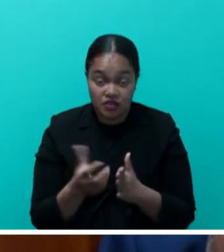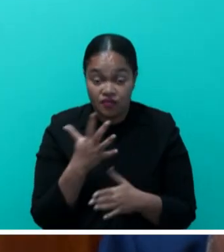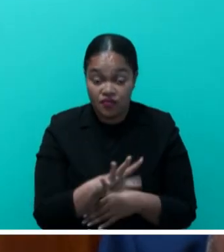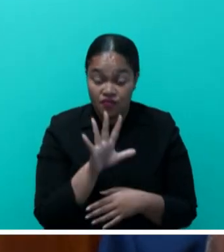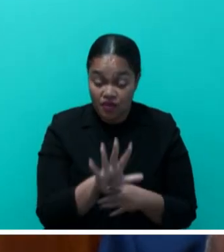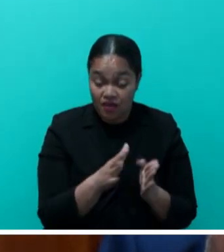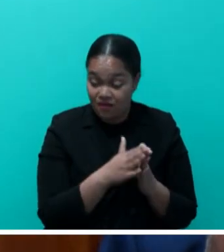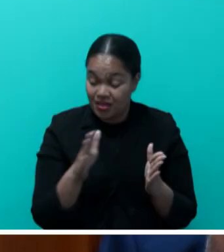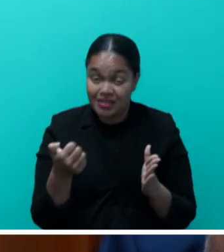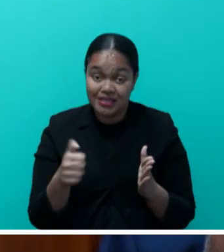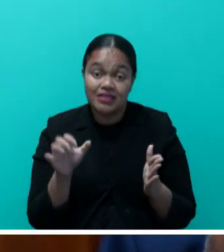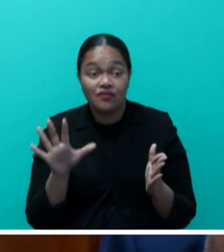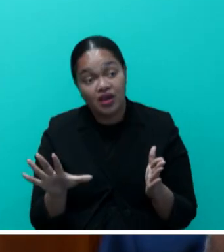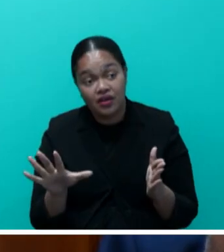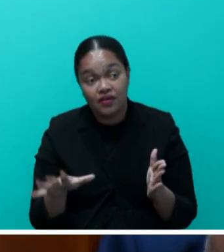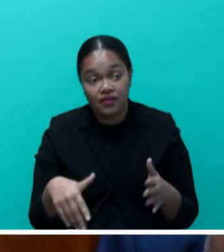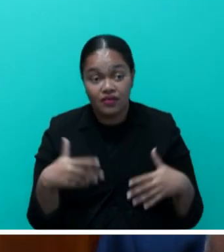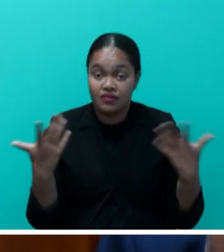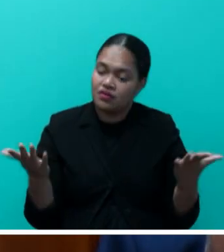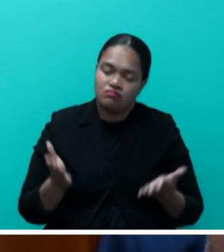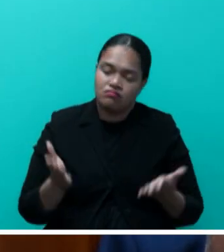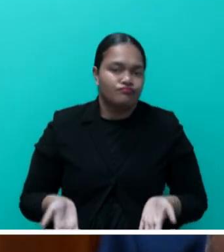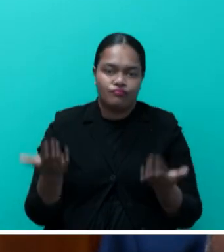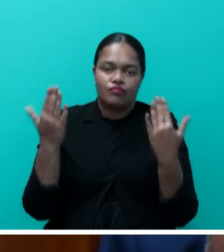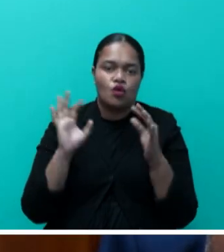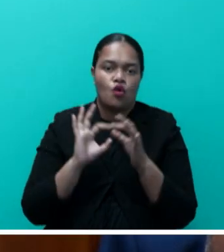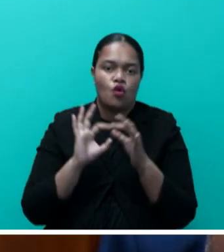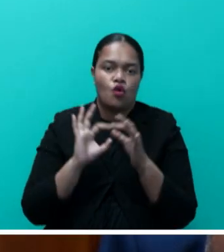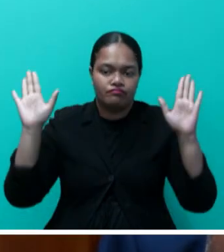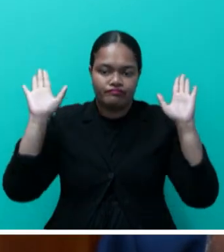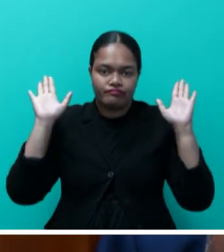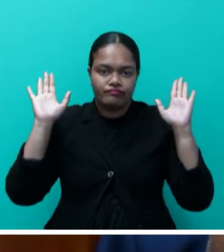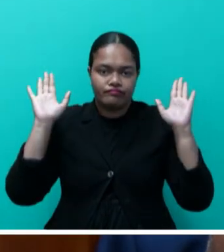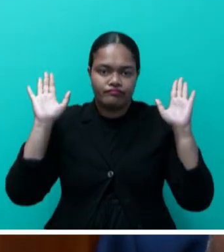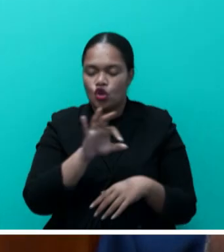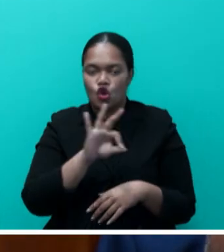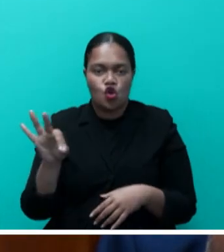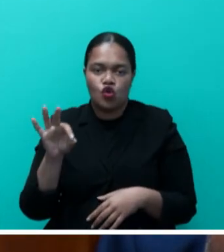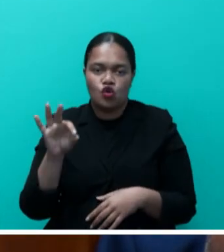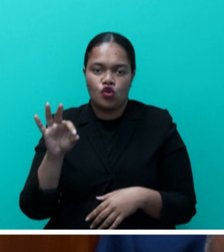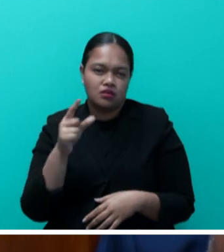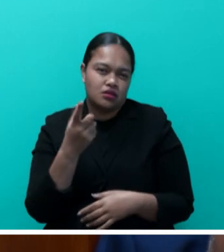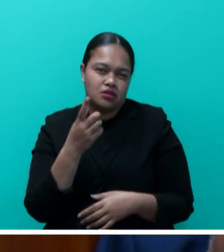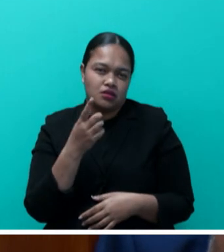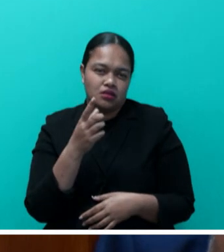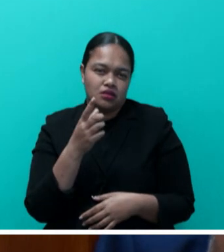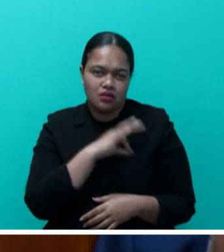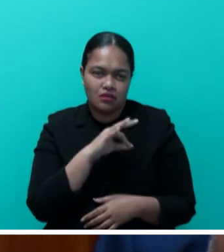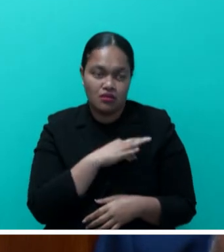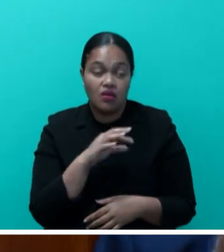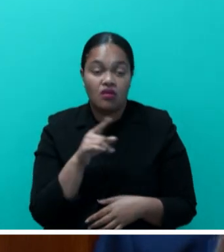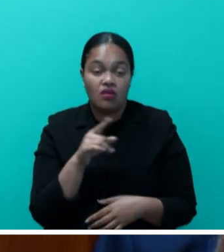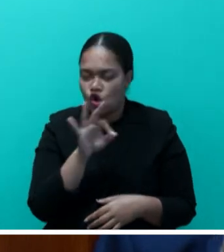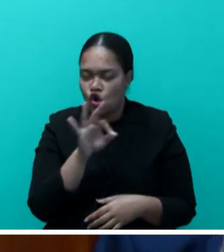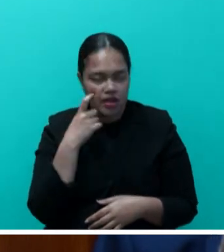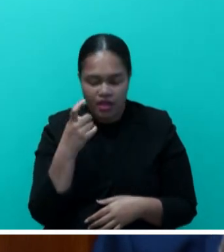to 65, they were on their own. They were not entitled to a social pension scheme. They were not taken care of.